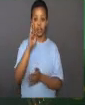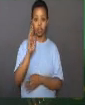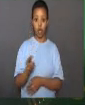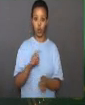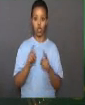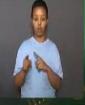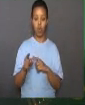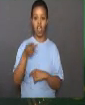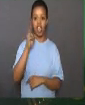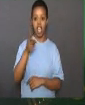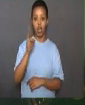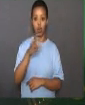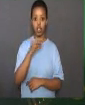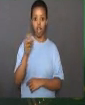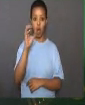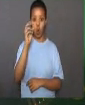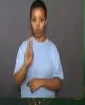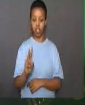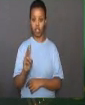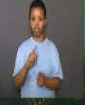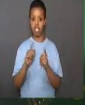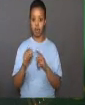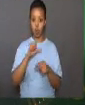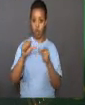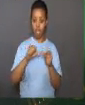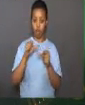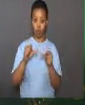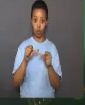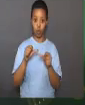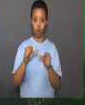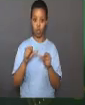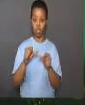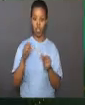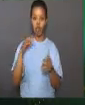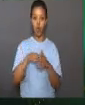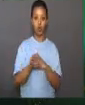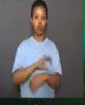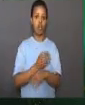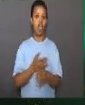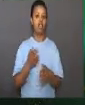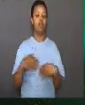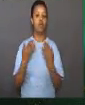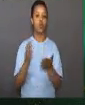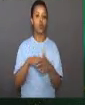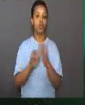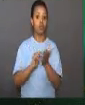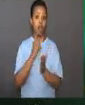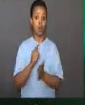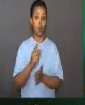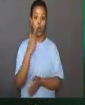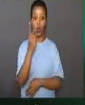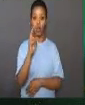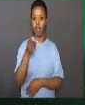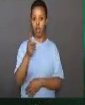of hydrogen and oxygen atoms in a carbohydrate is 2